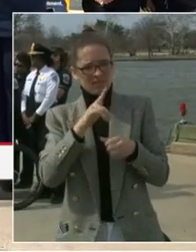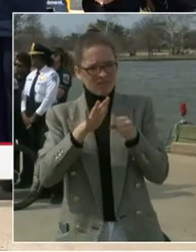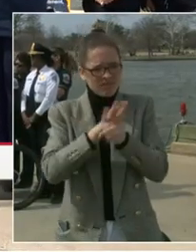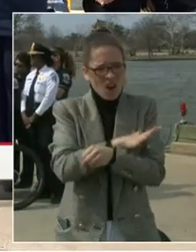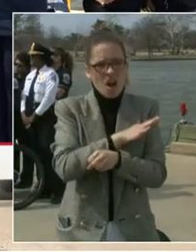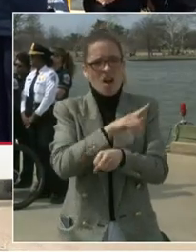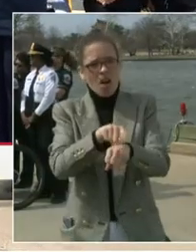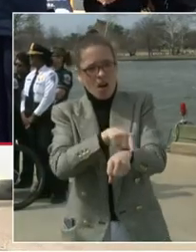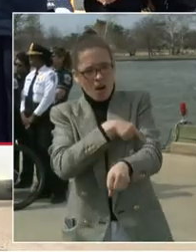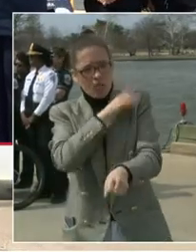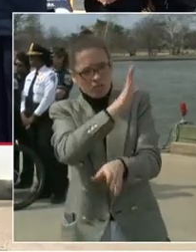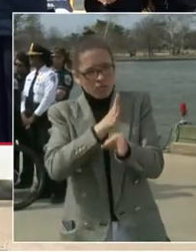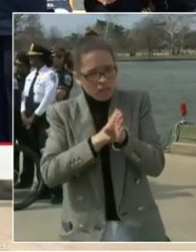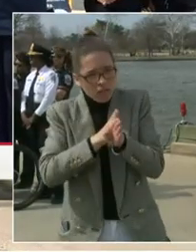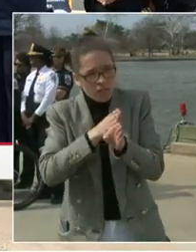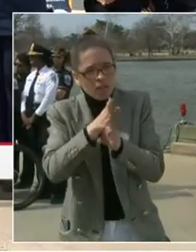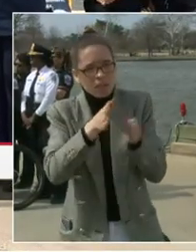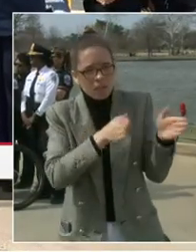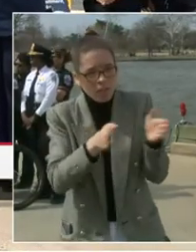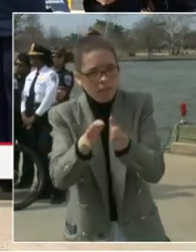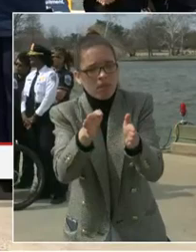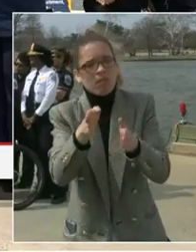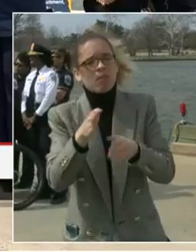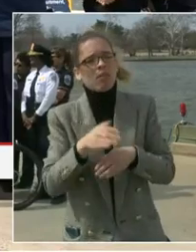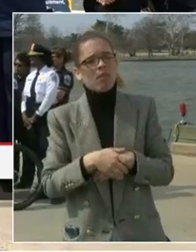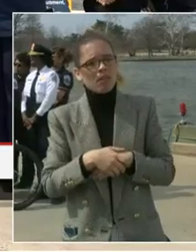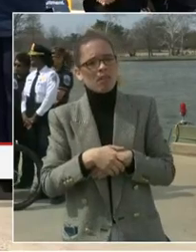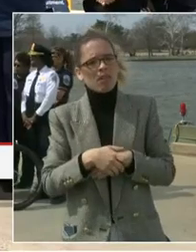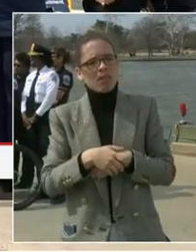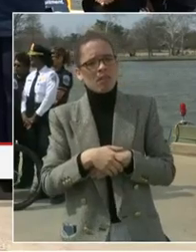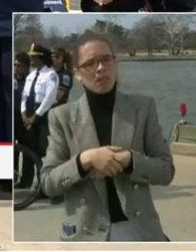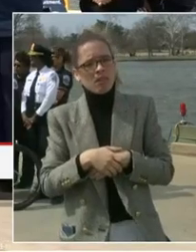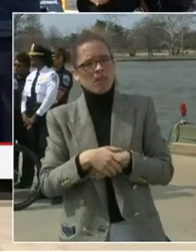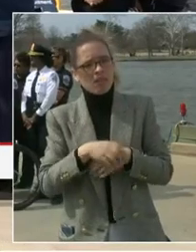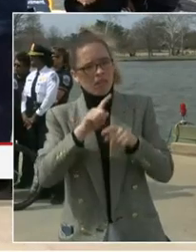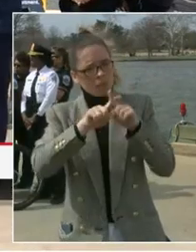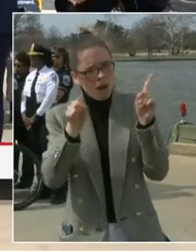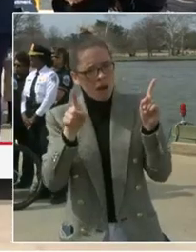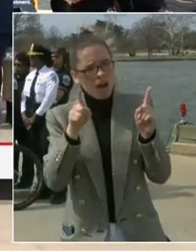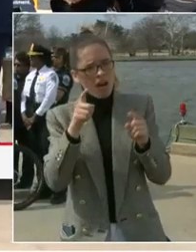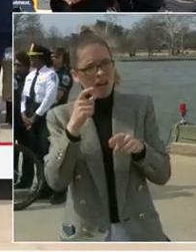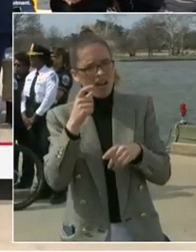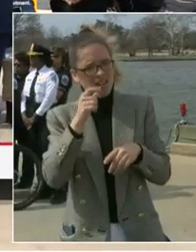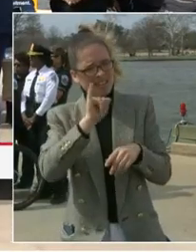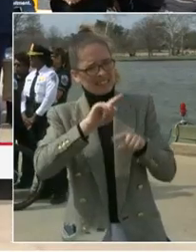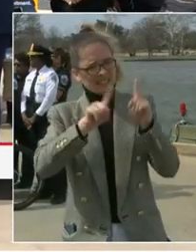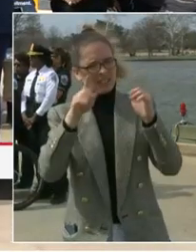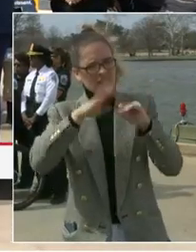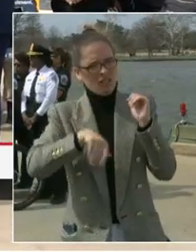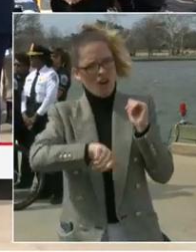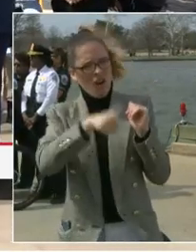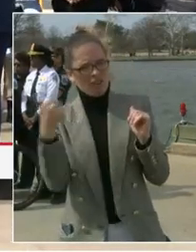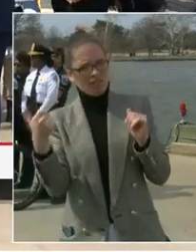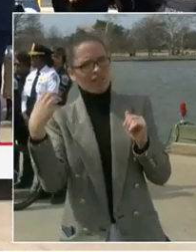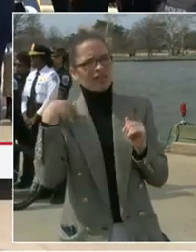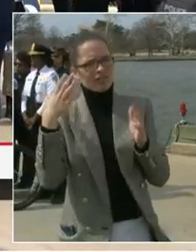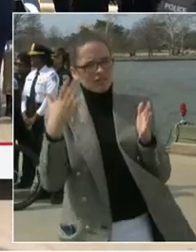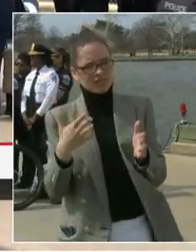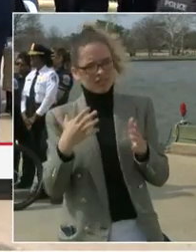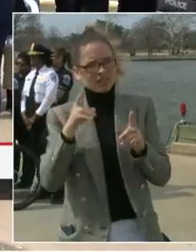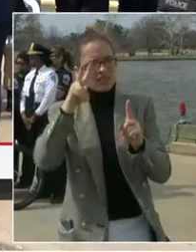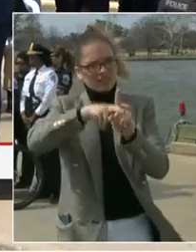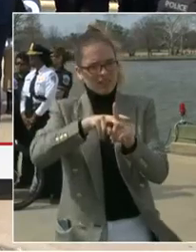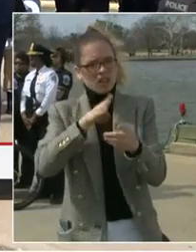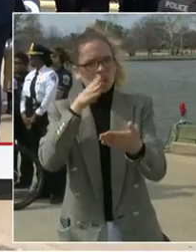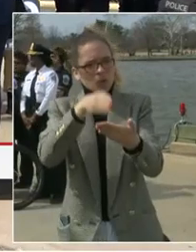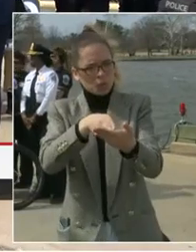here. It differs markedly from what some of the officers who have filed the lawsuit